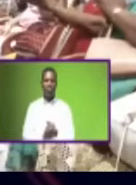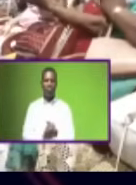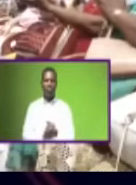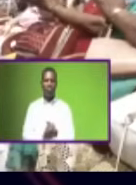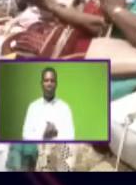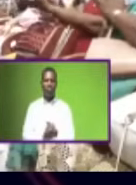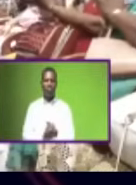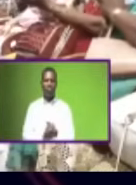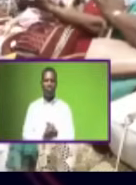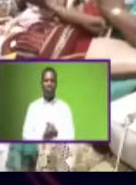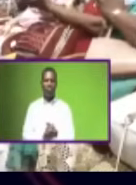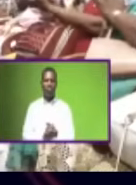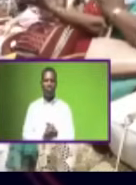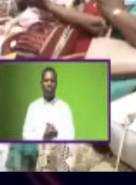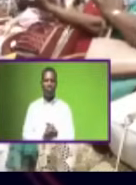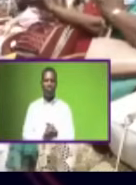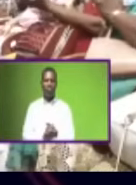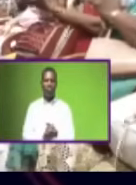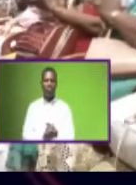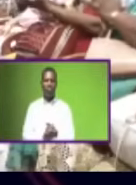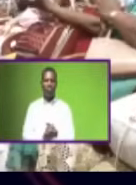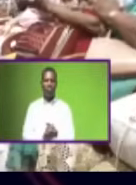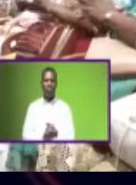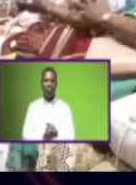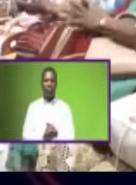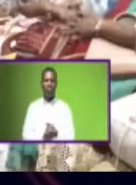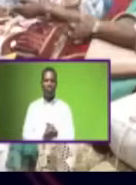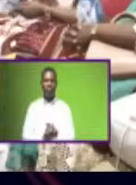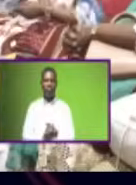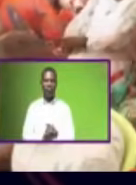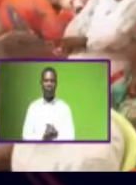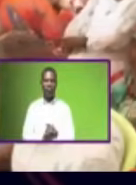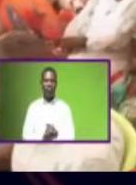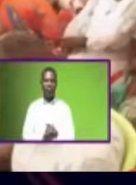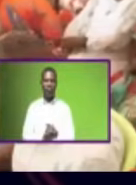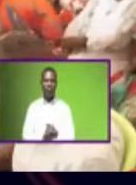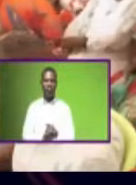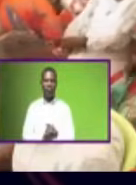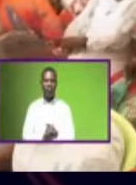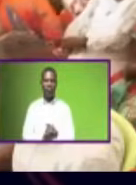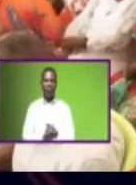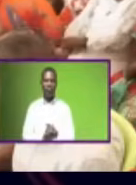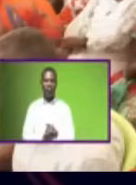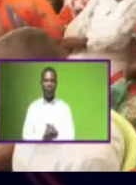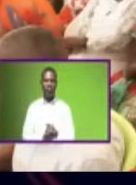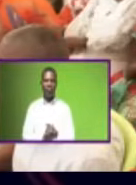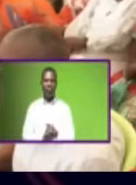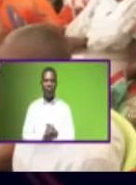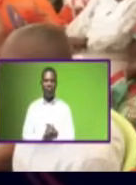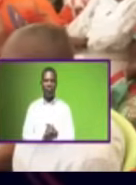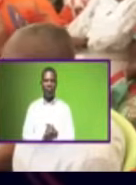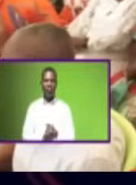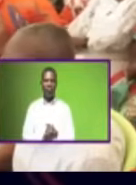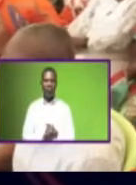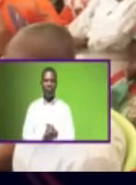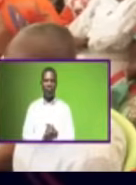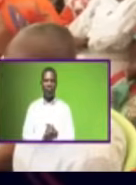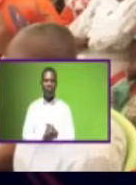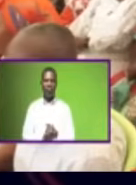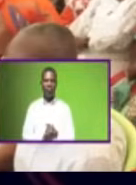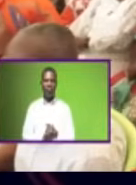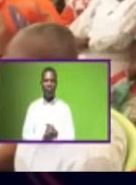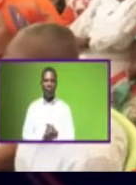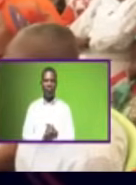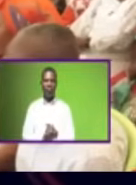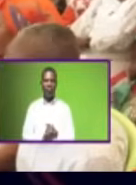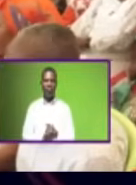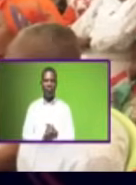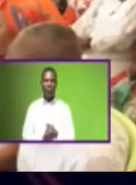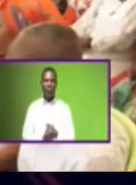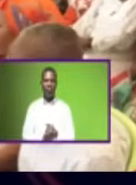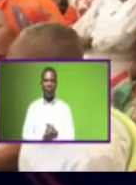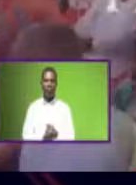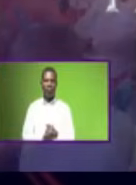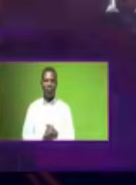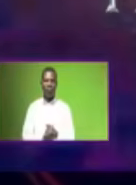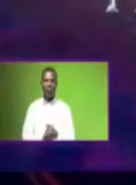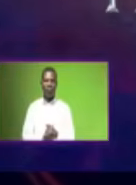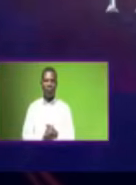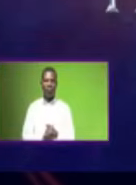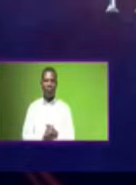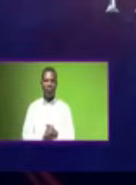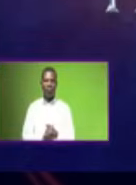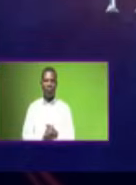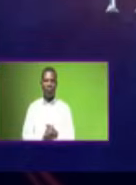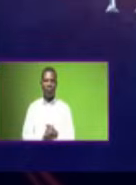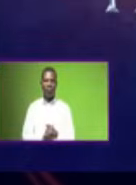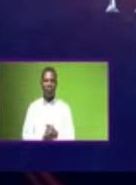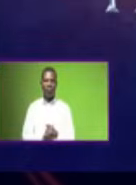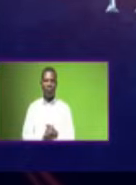any form of service or church that has come that has been able to show its origin from the Bible quotation. Na